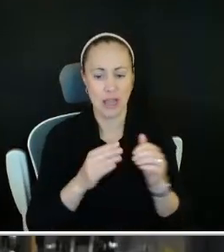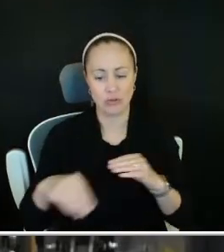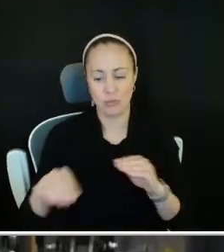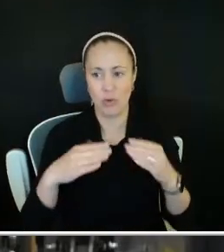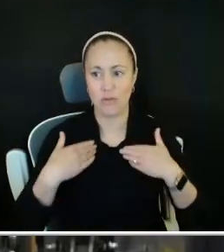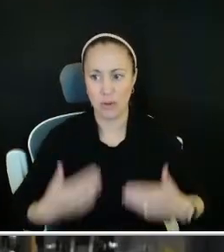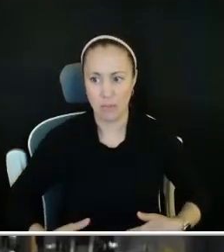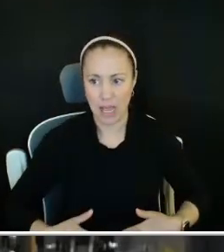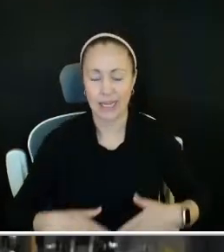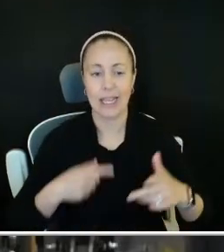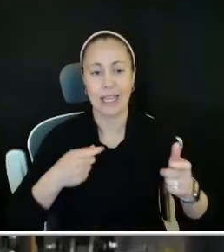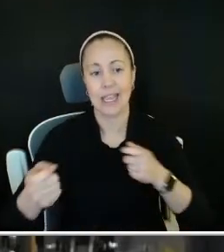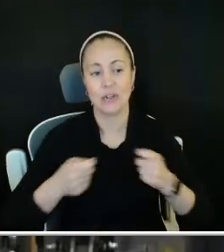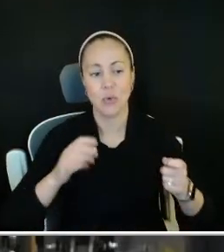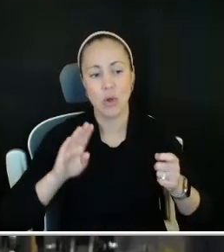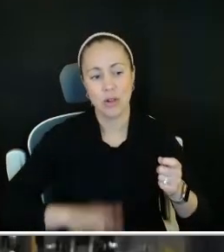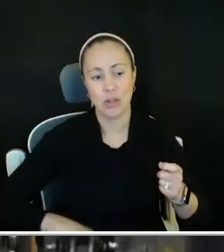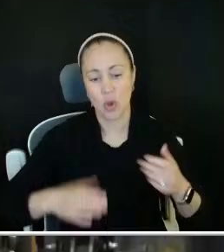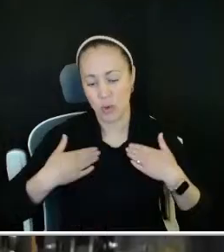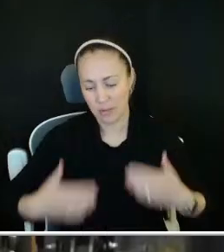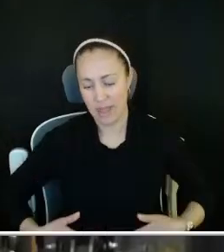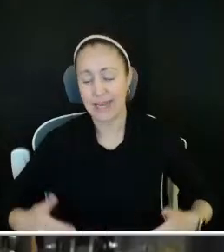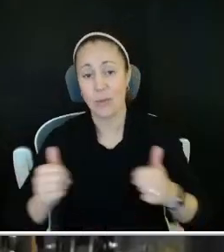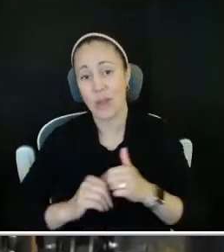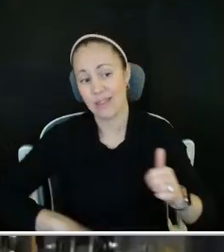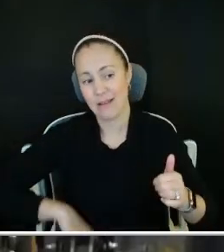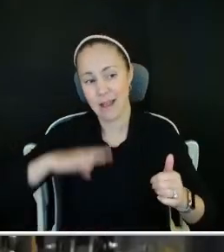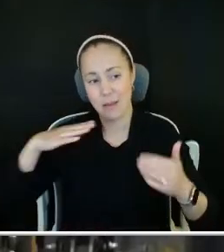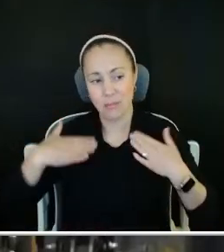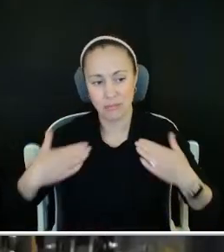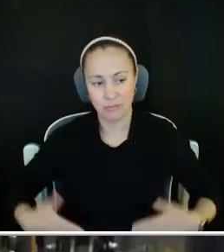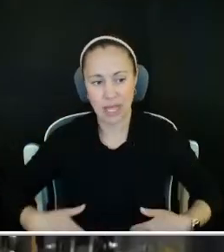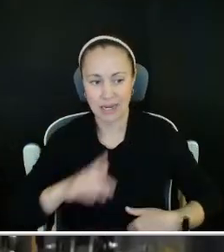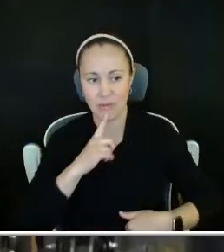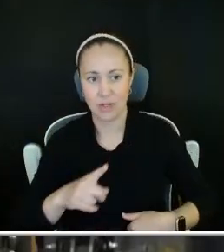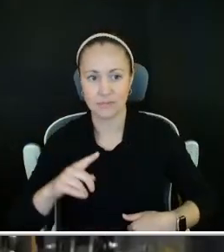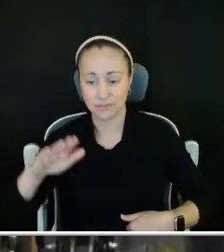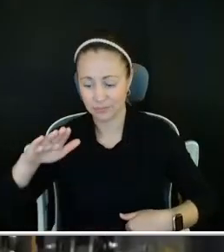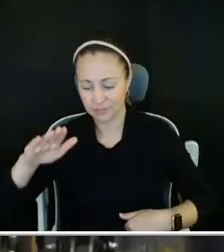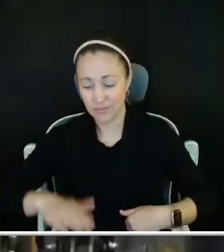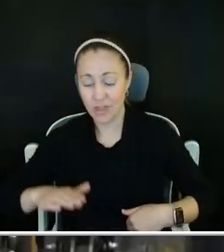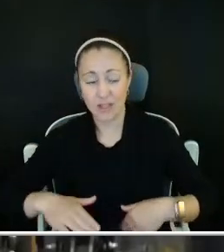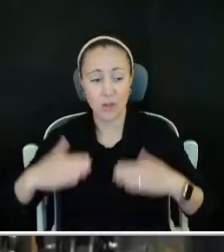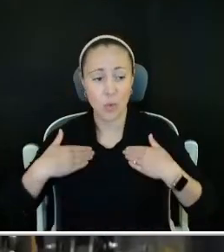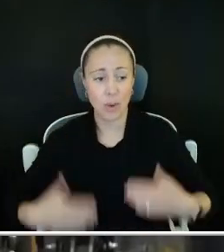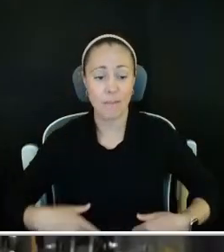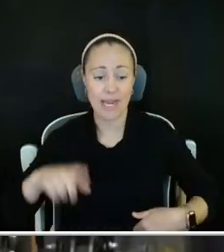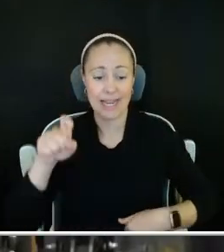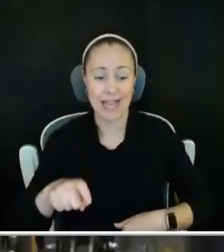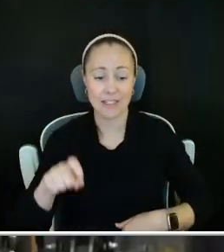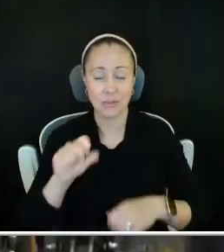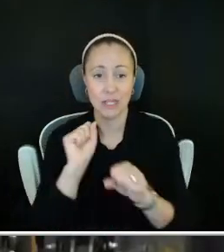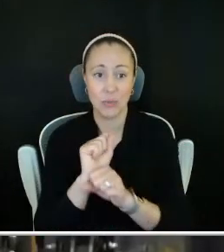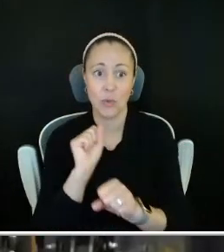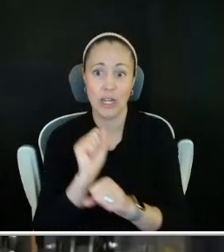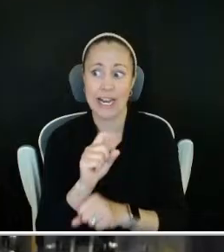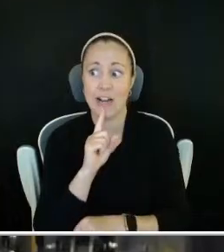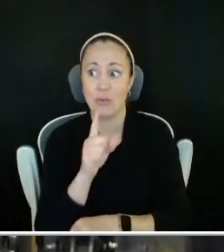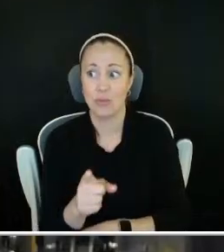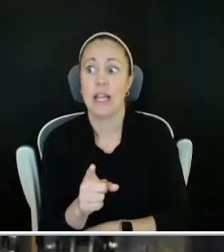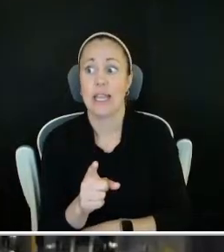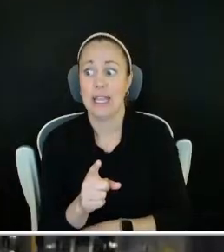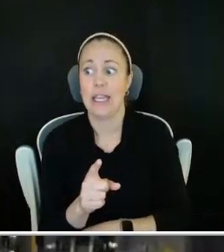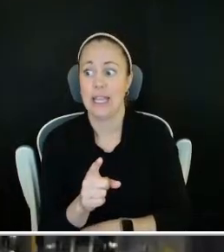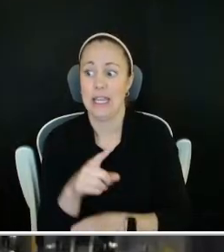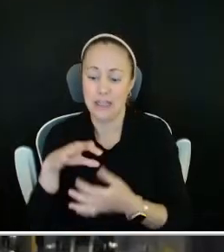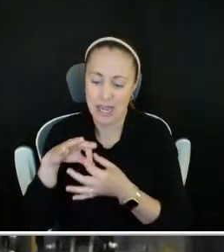lower body with their upper body, because the lower body needs to be working at a really coordinated level